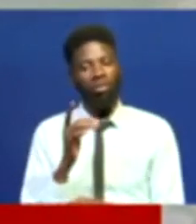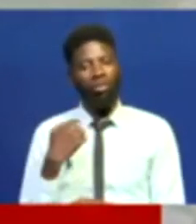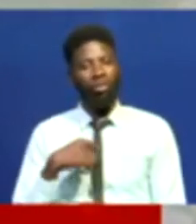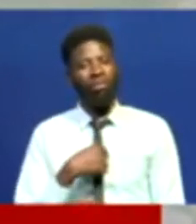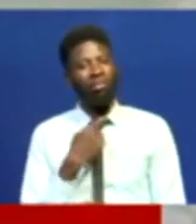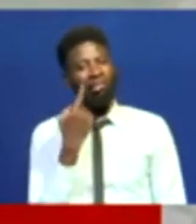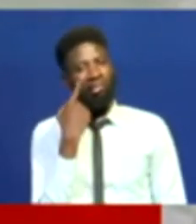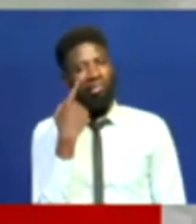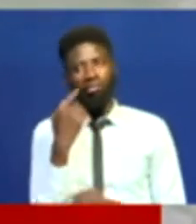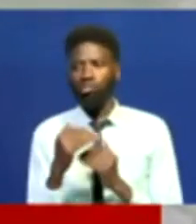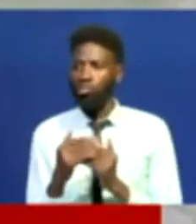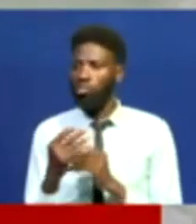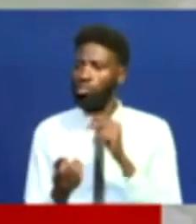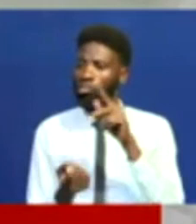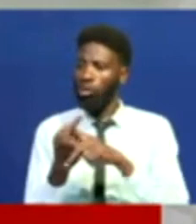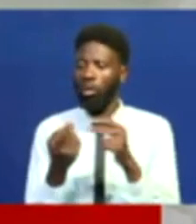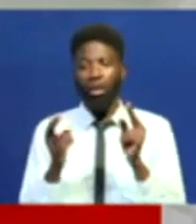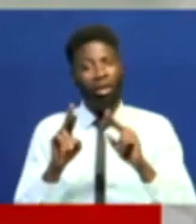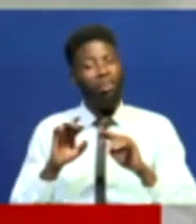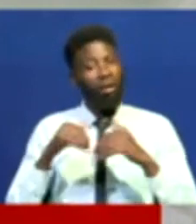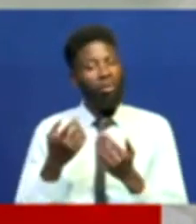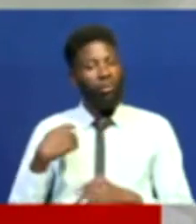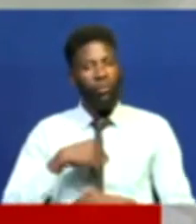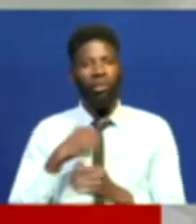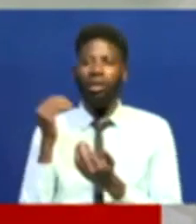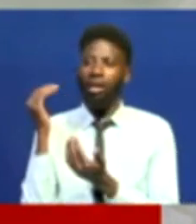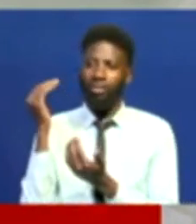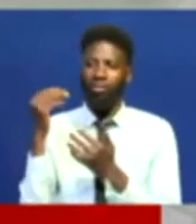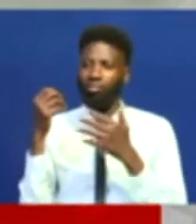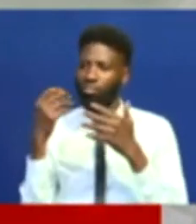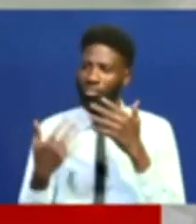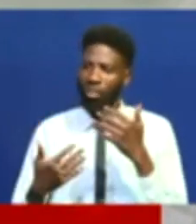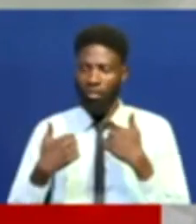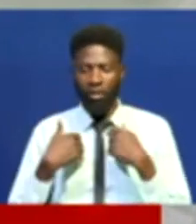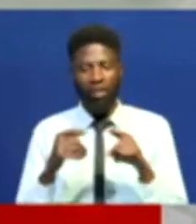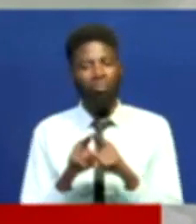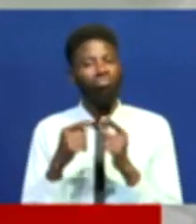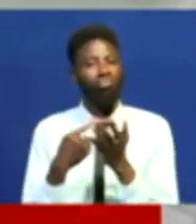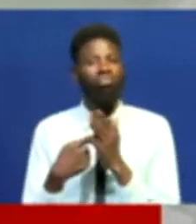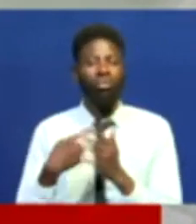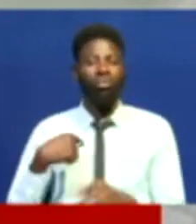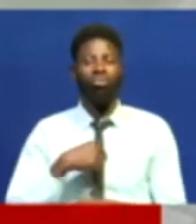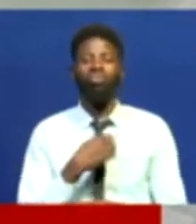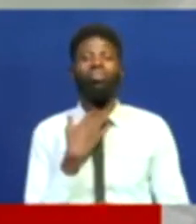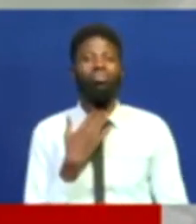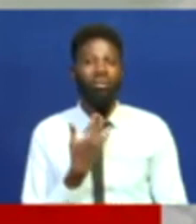this turning out, we do have a number of expectations and the discussions that we want to drive.